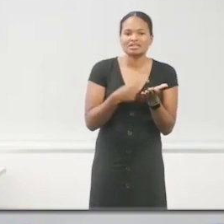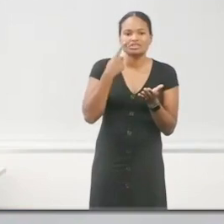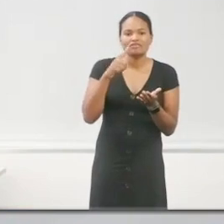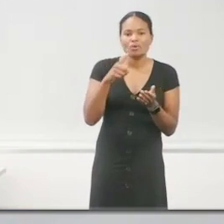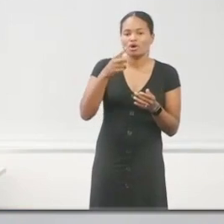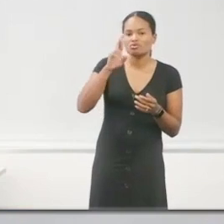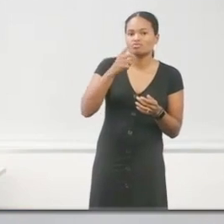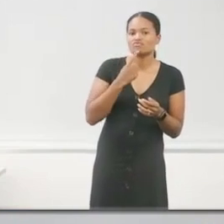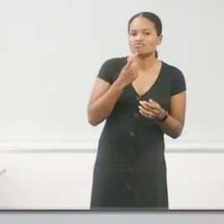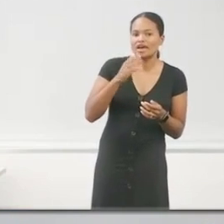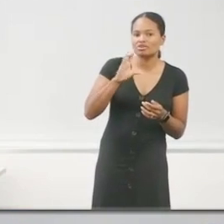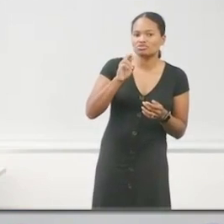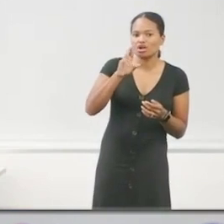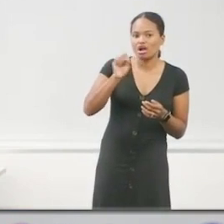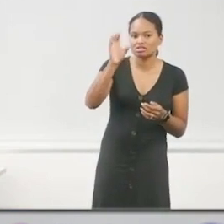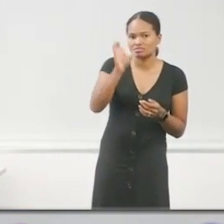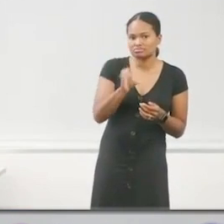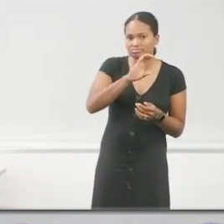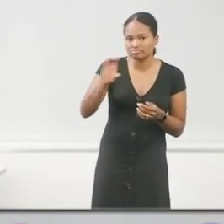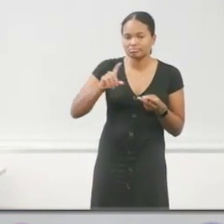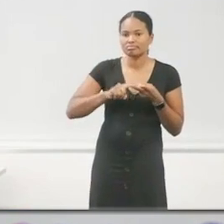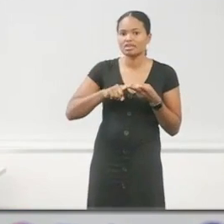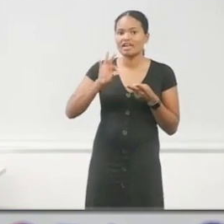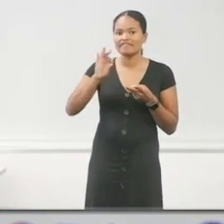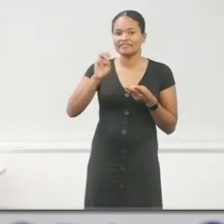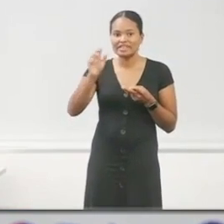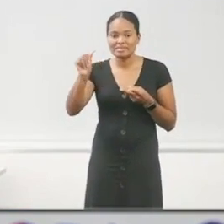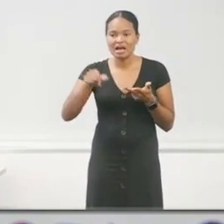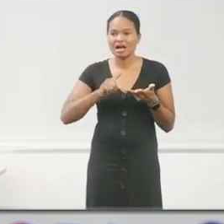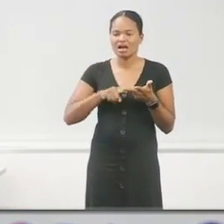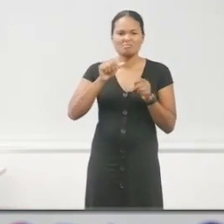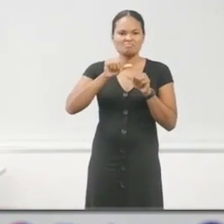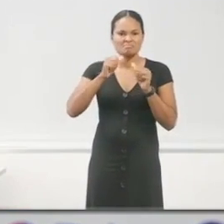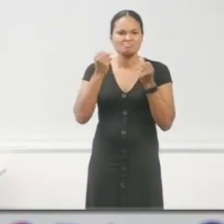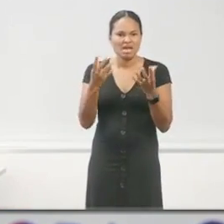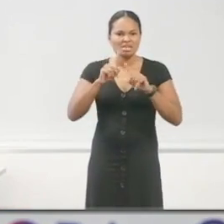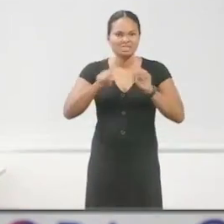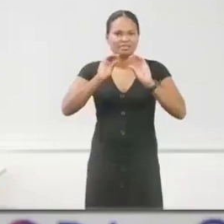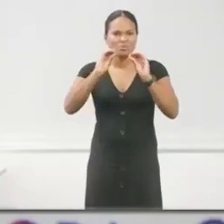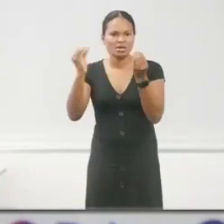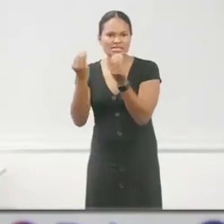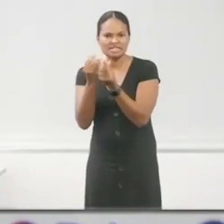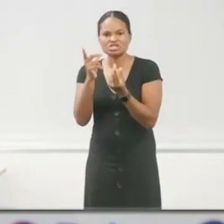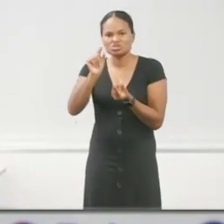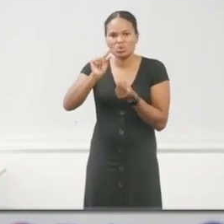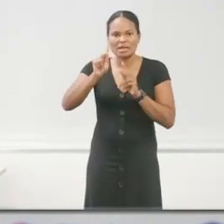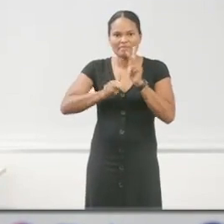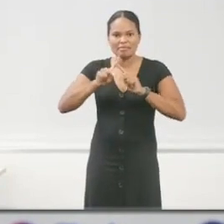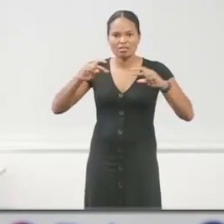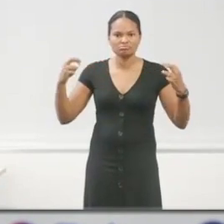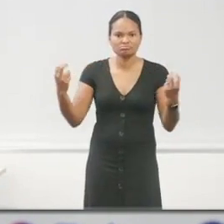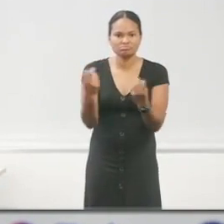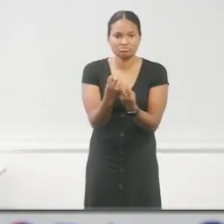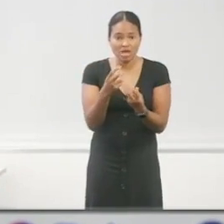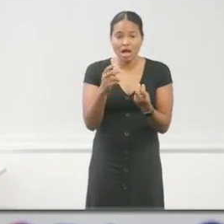state, people from FEMA. We had about 20 people around the table, and it went so well that they all asked us, are you going to do it again next